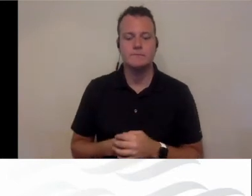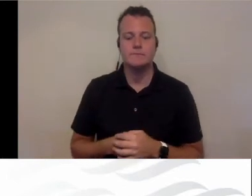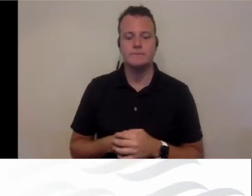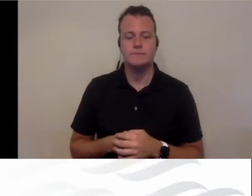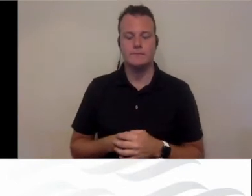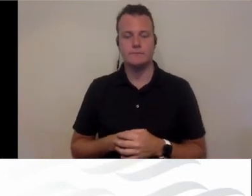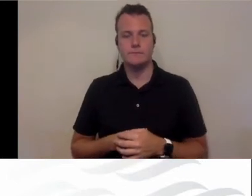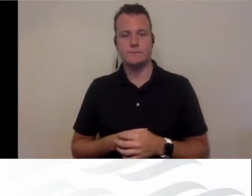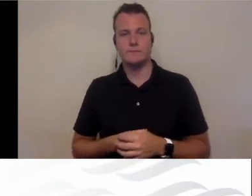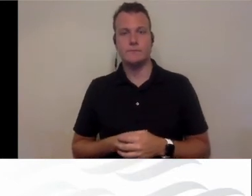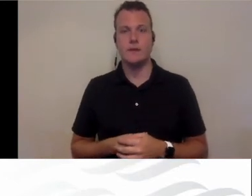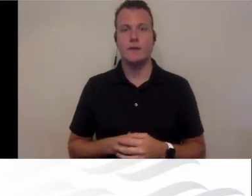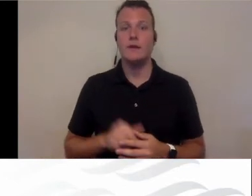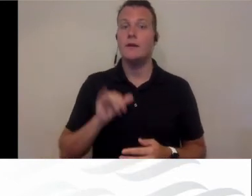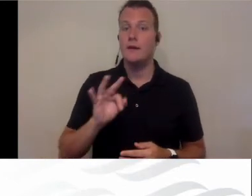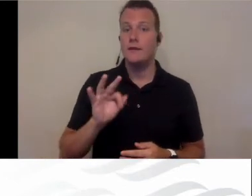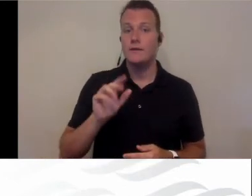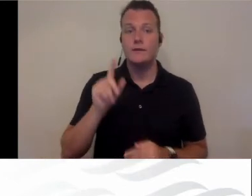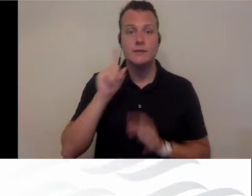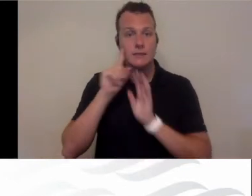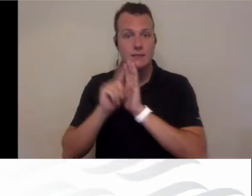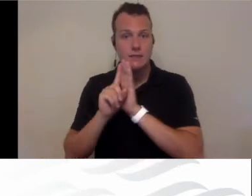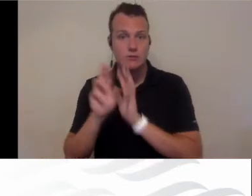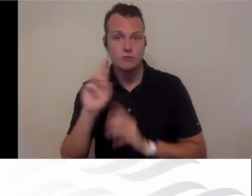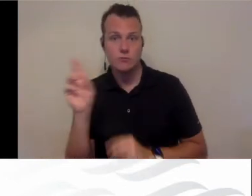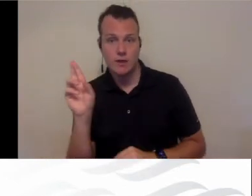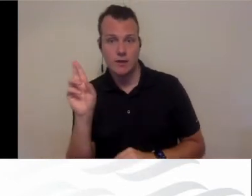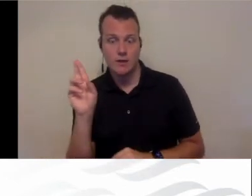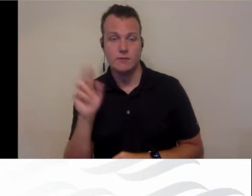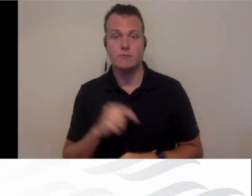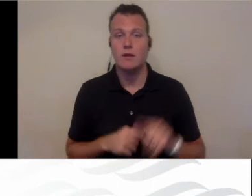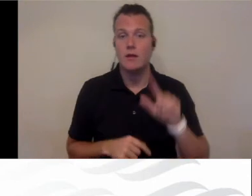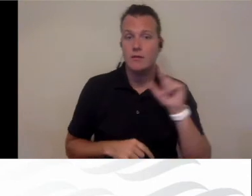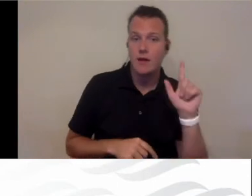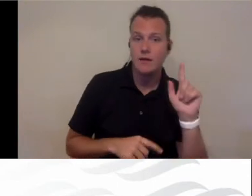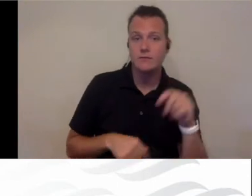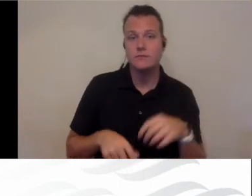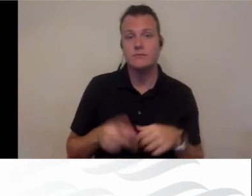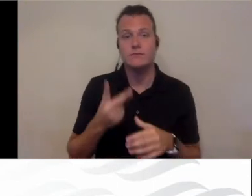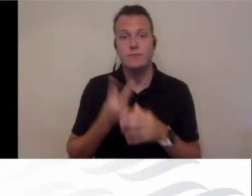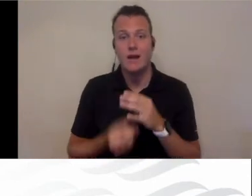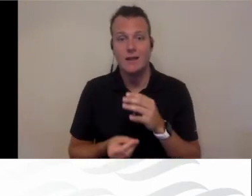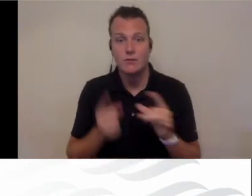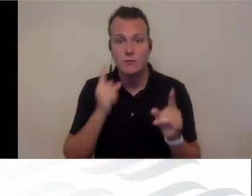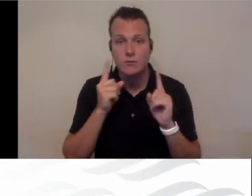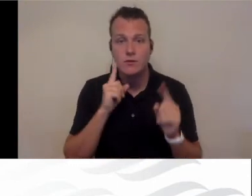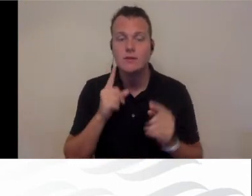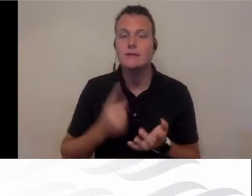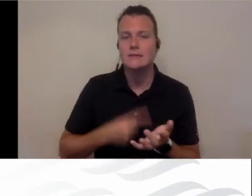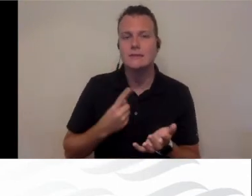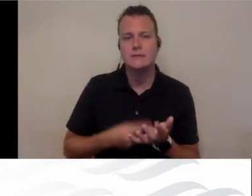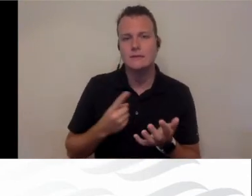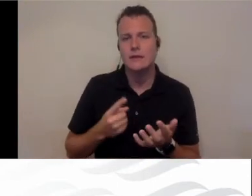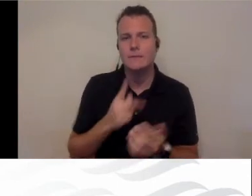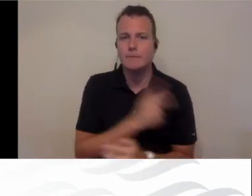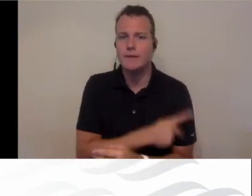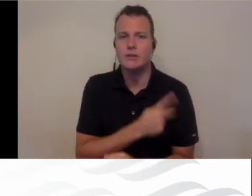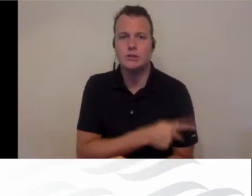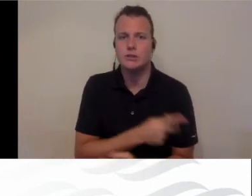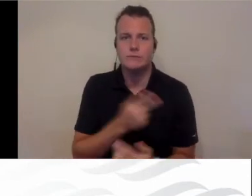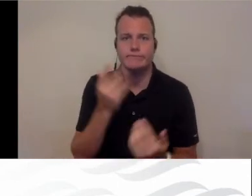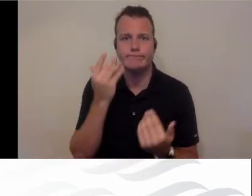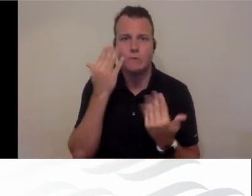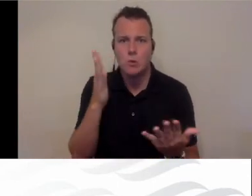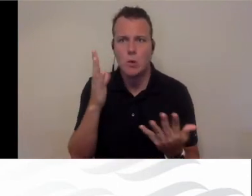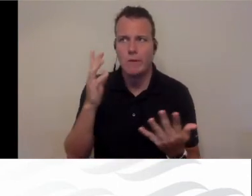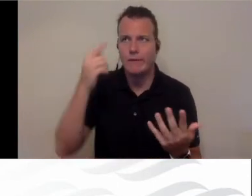So if you have tinnitus in your right ear, there's a code for that, left bilateral, and sometimes the patient can't locate it. They just know it's in their